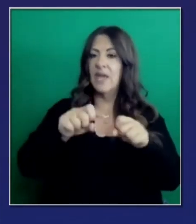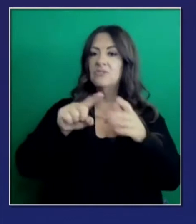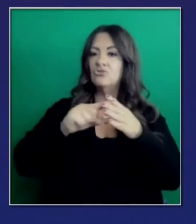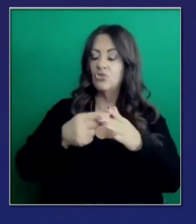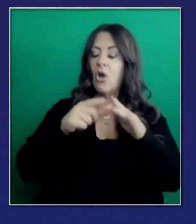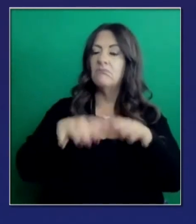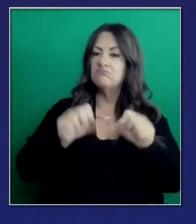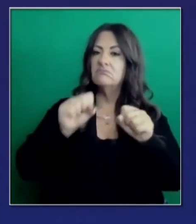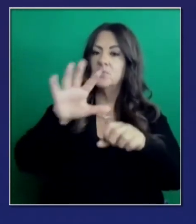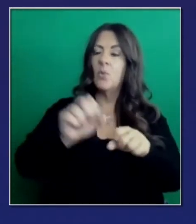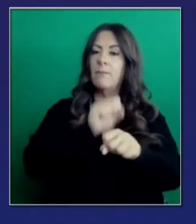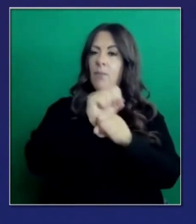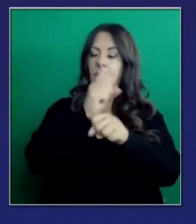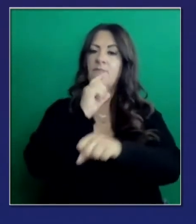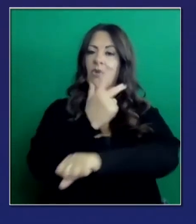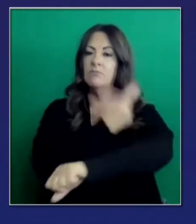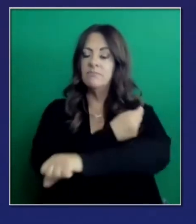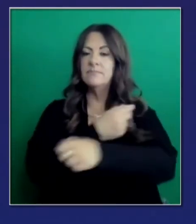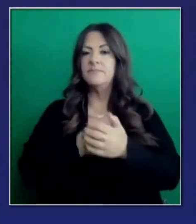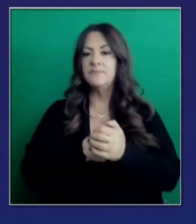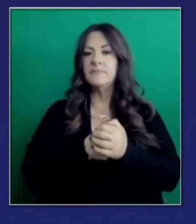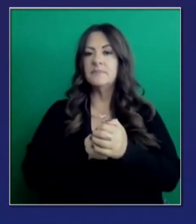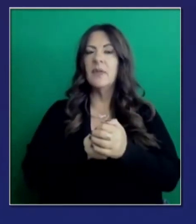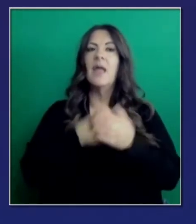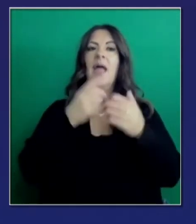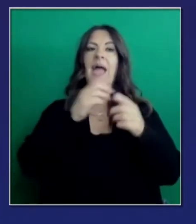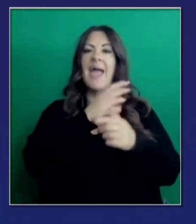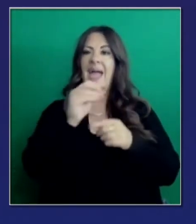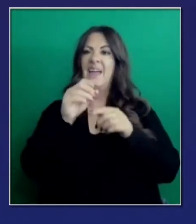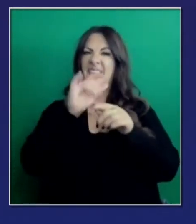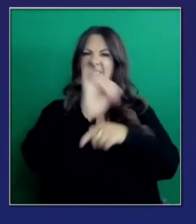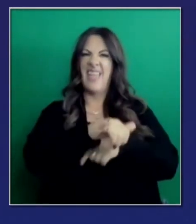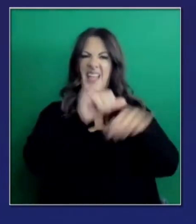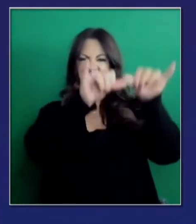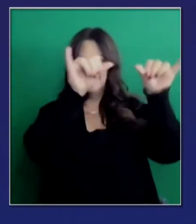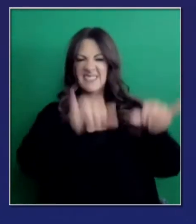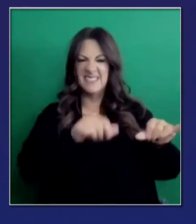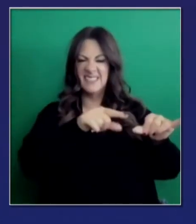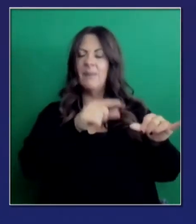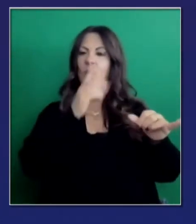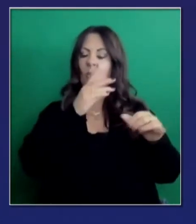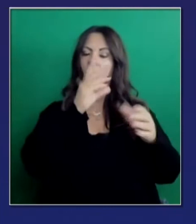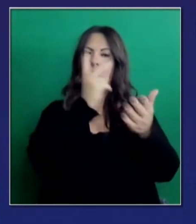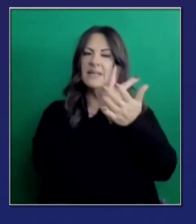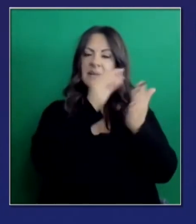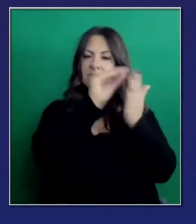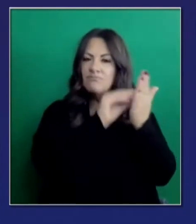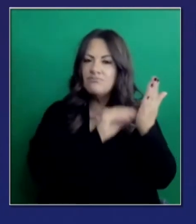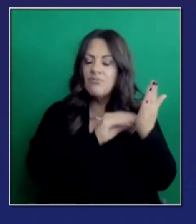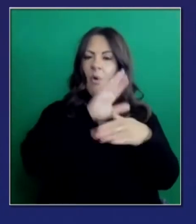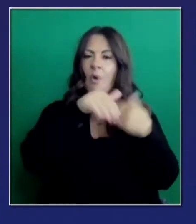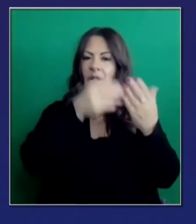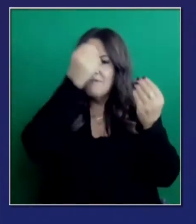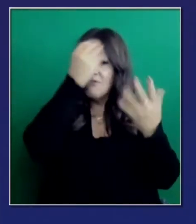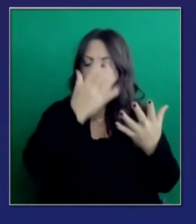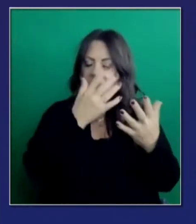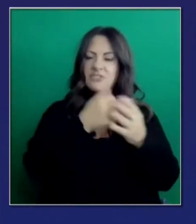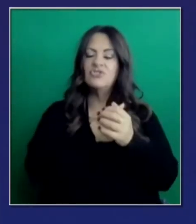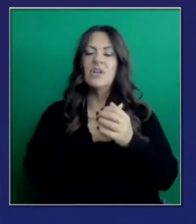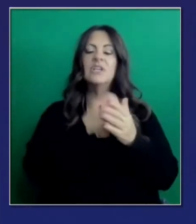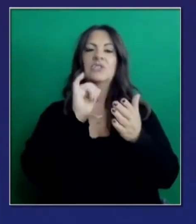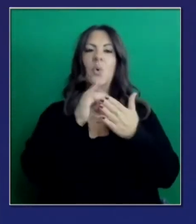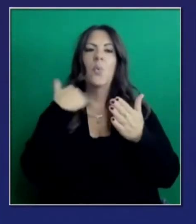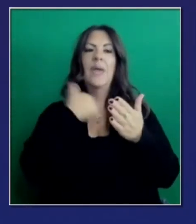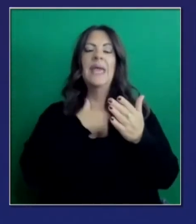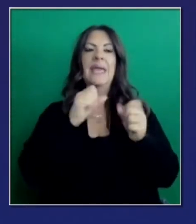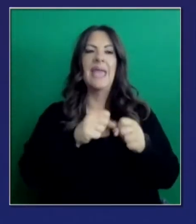with the state, but ultimately allow us to quickly share that data with the federal government. So back end, front end, what